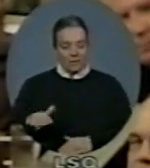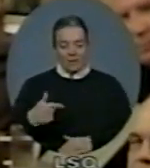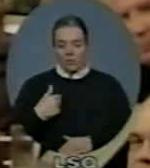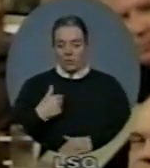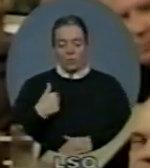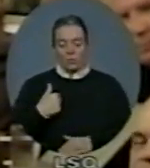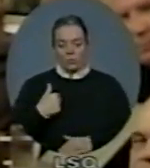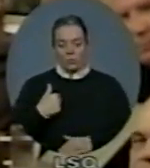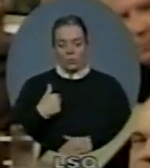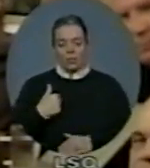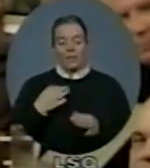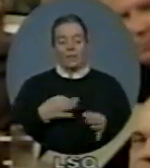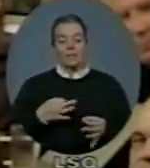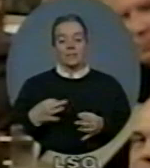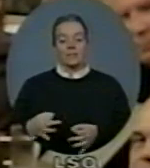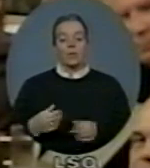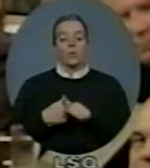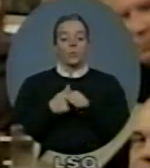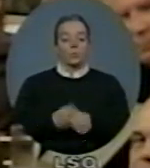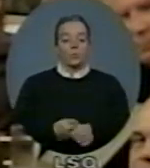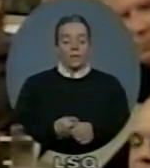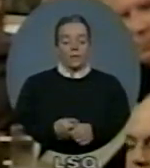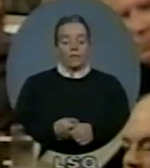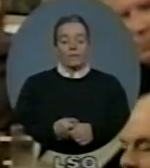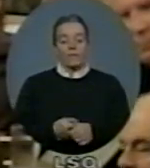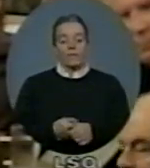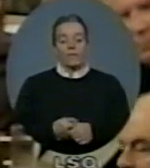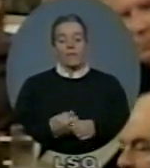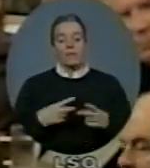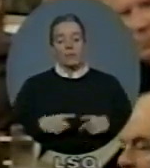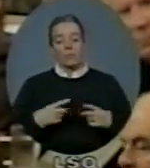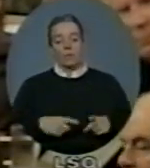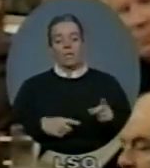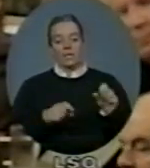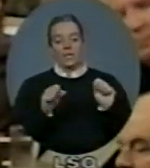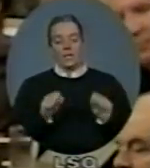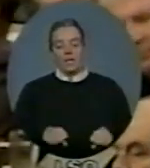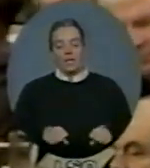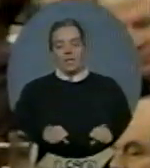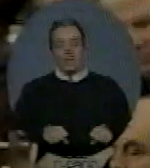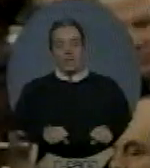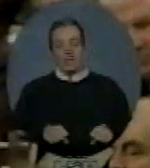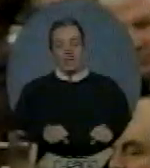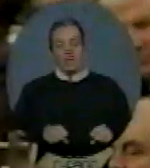member's ability to put things on YouTube. We do it in a rational, calm, and reasonable manner.